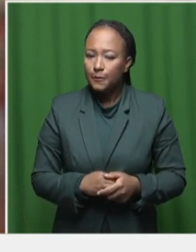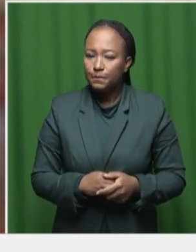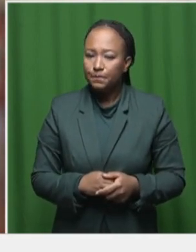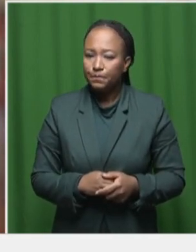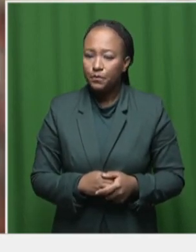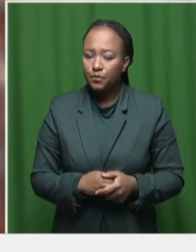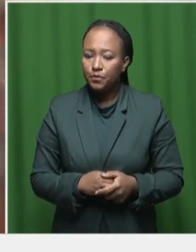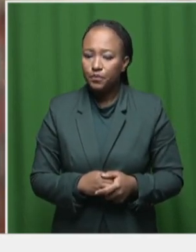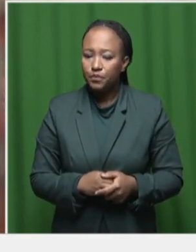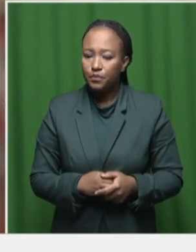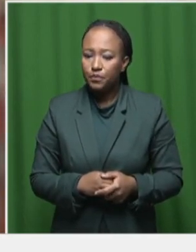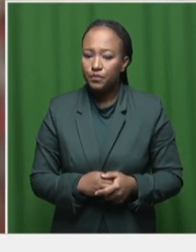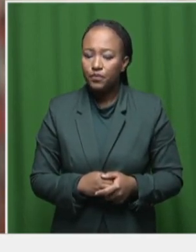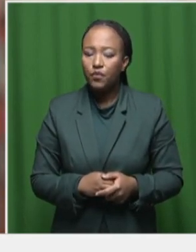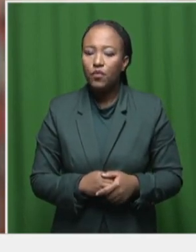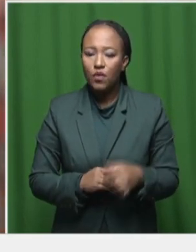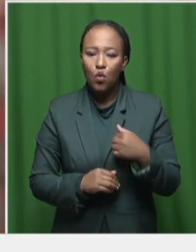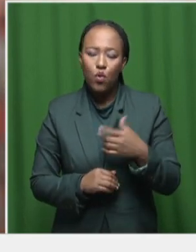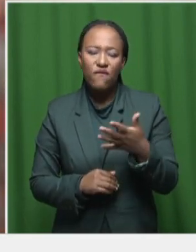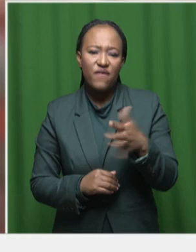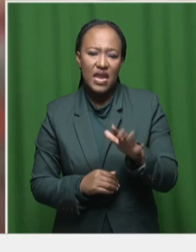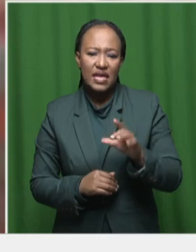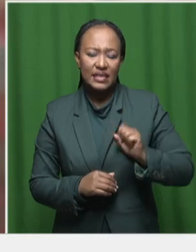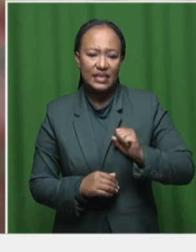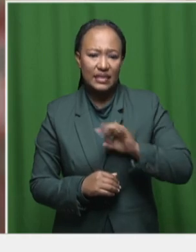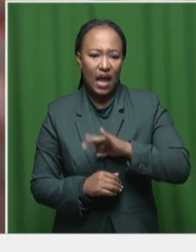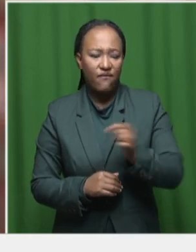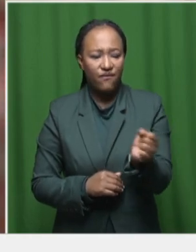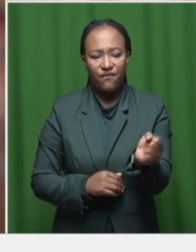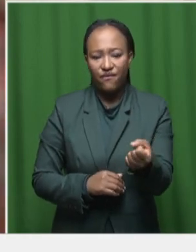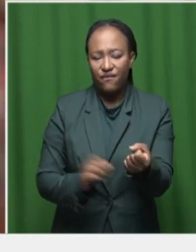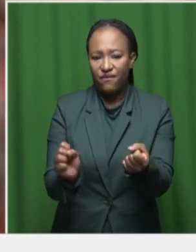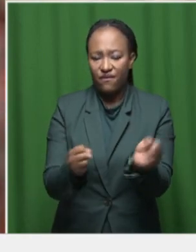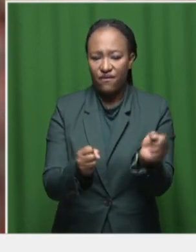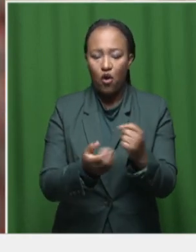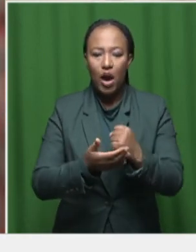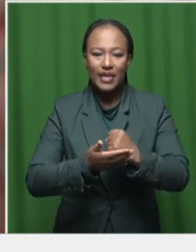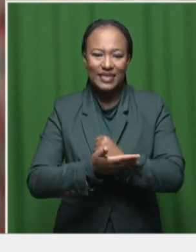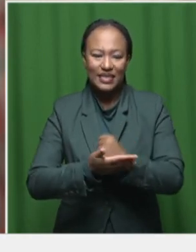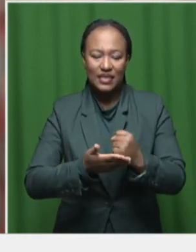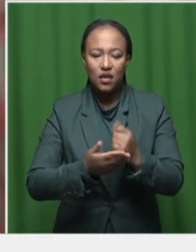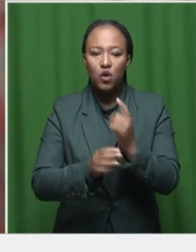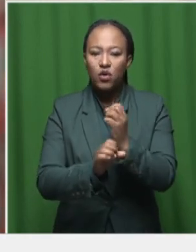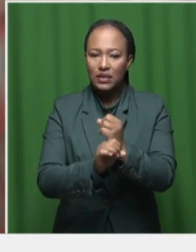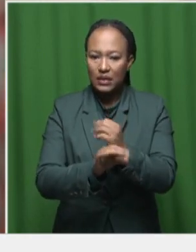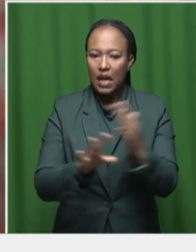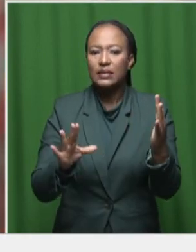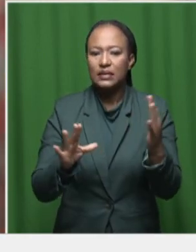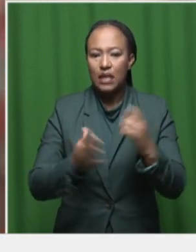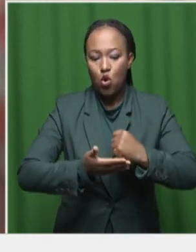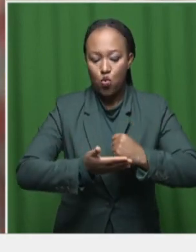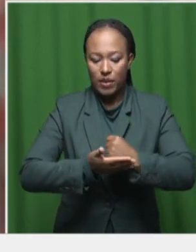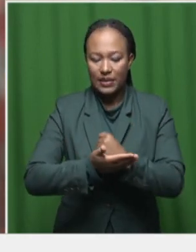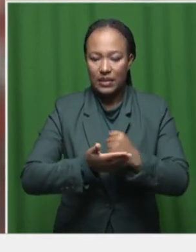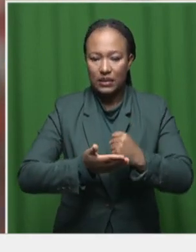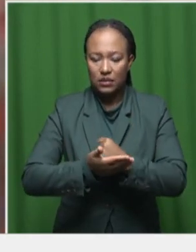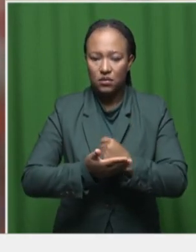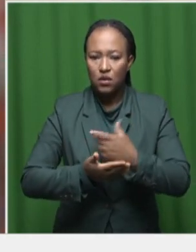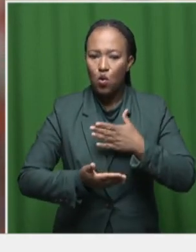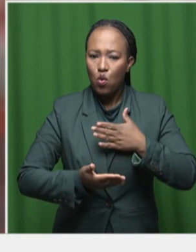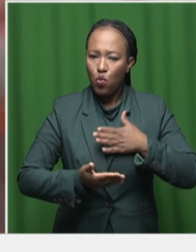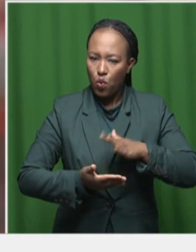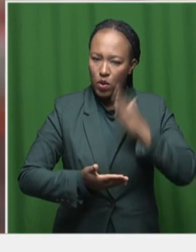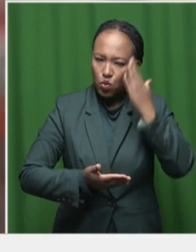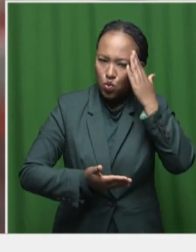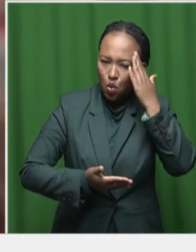a lot of staff for the registration, which is key for the beginning of a response. We need to know the